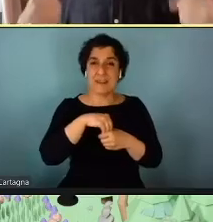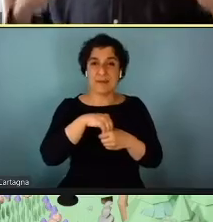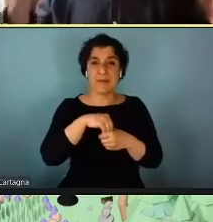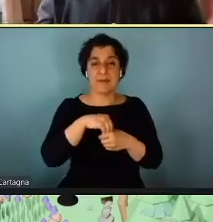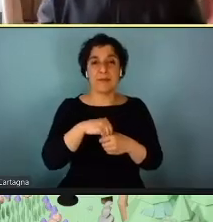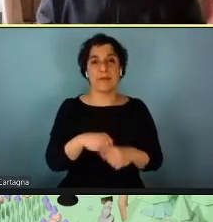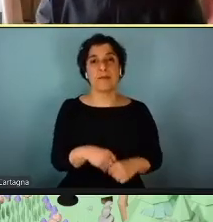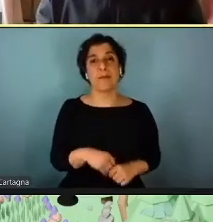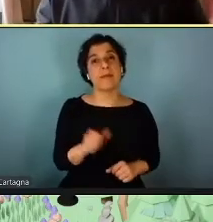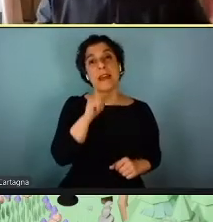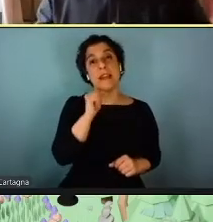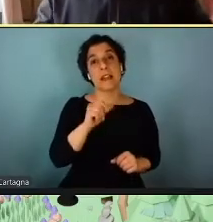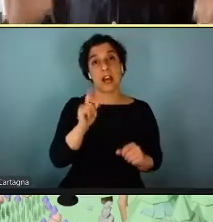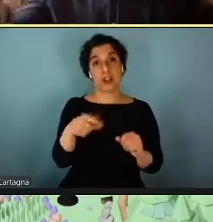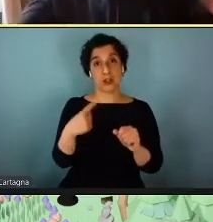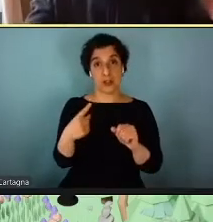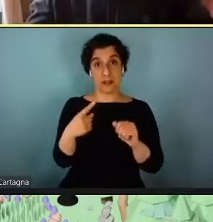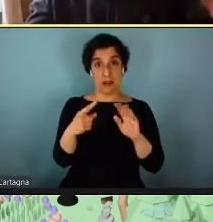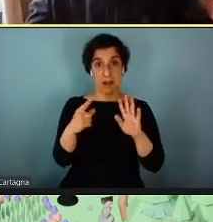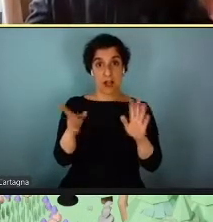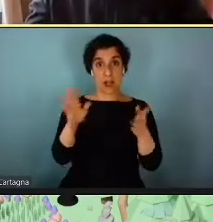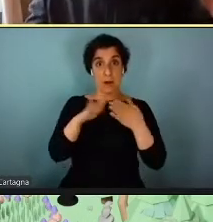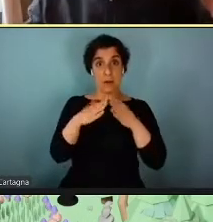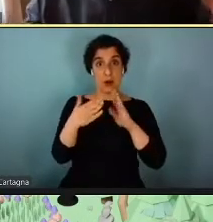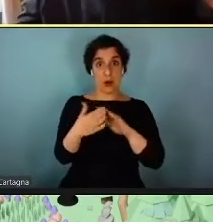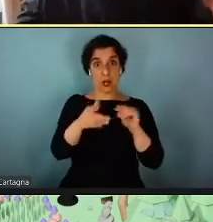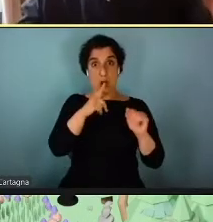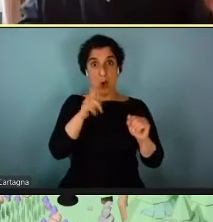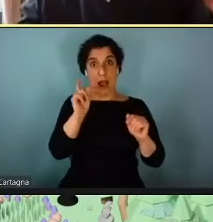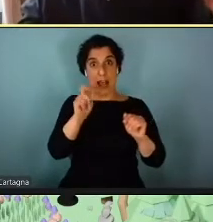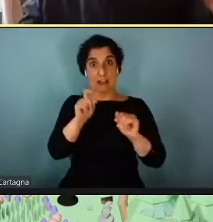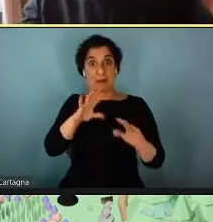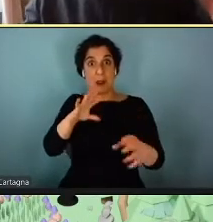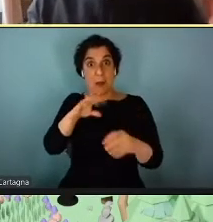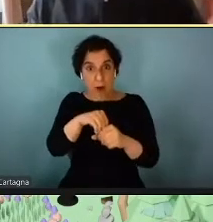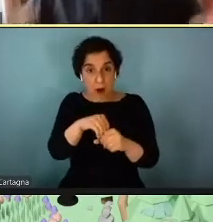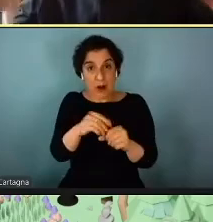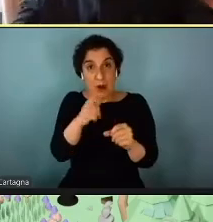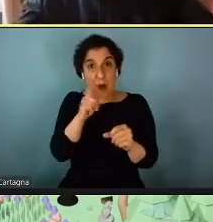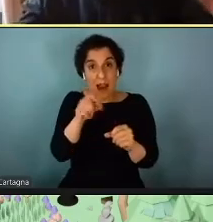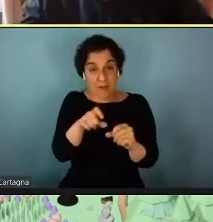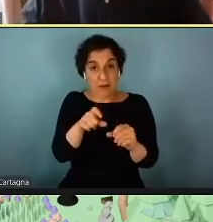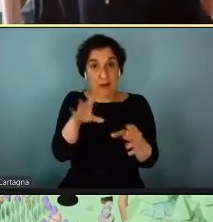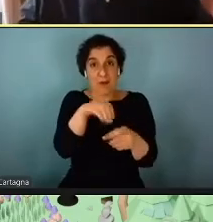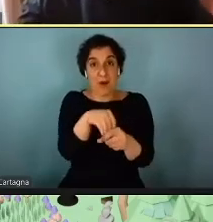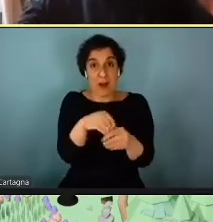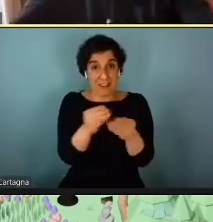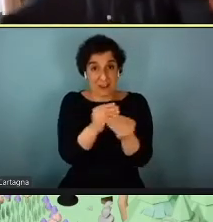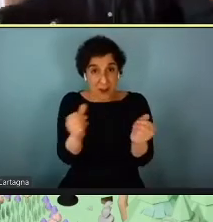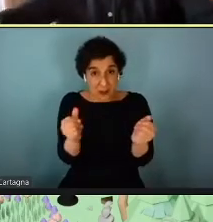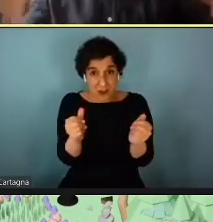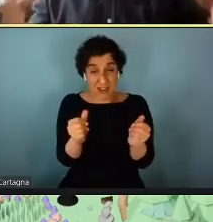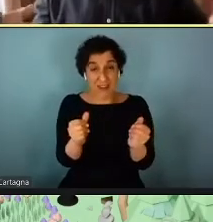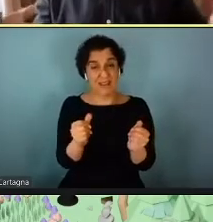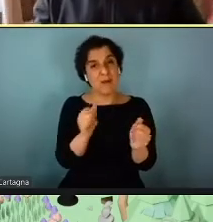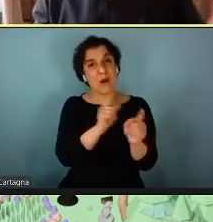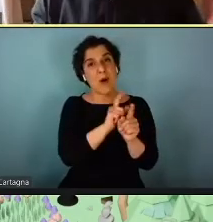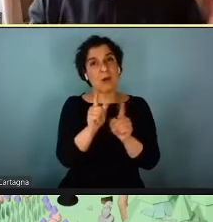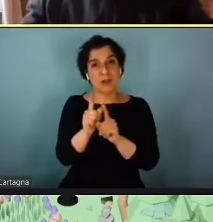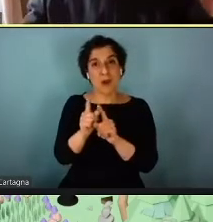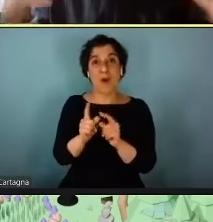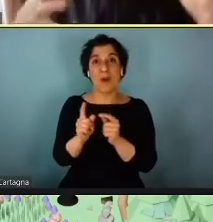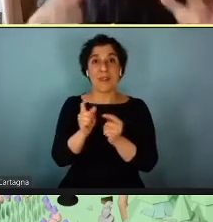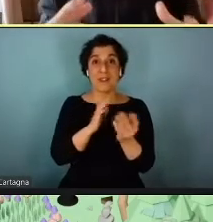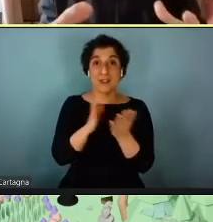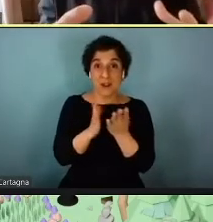the community that needs to be part of it, that needs to be part of the solution or need to be engaged, but also the services that